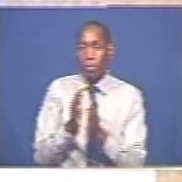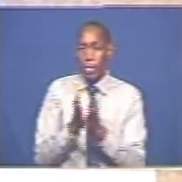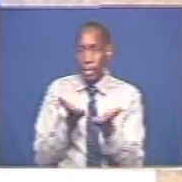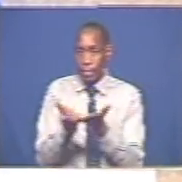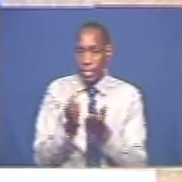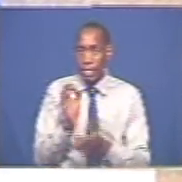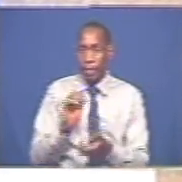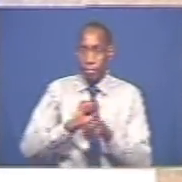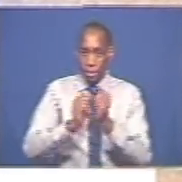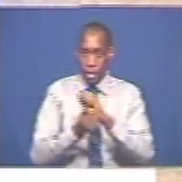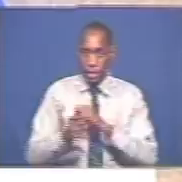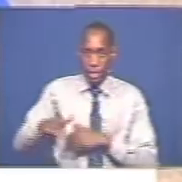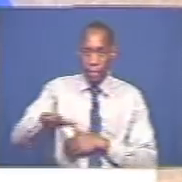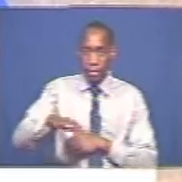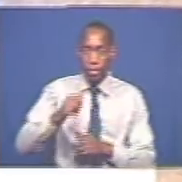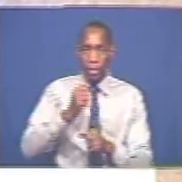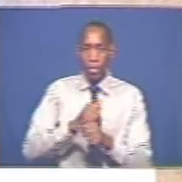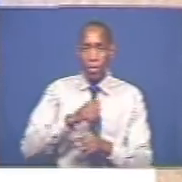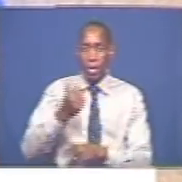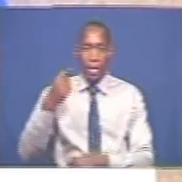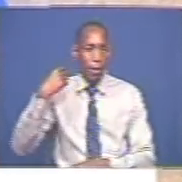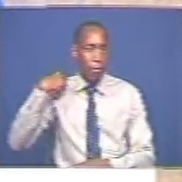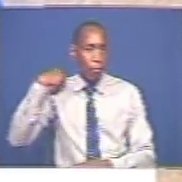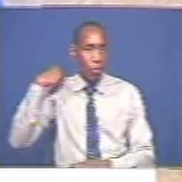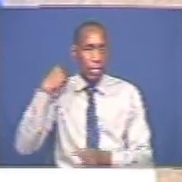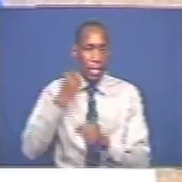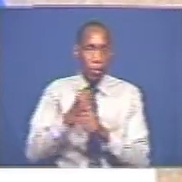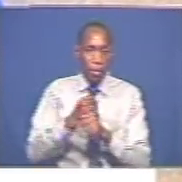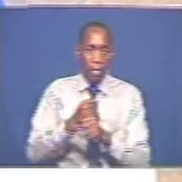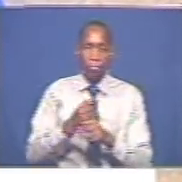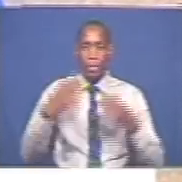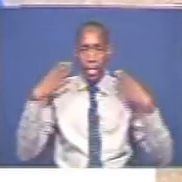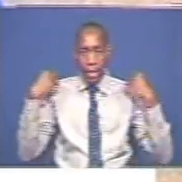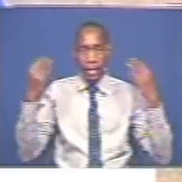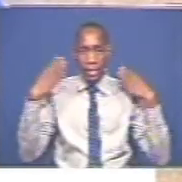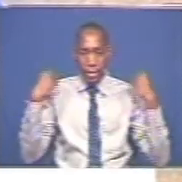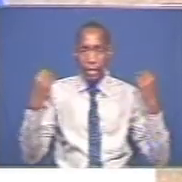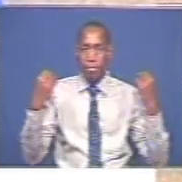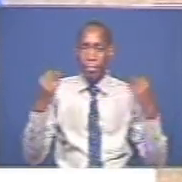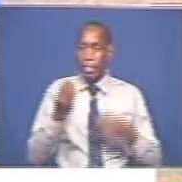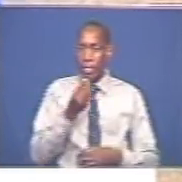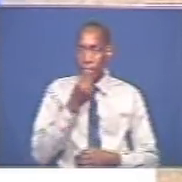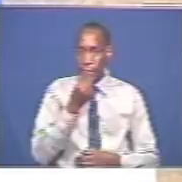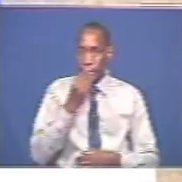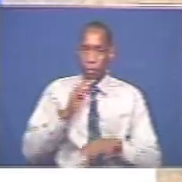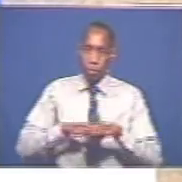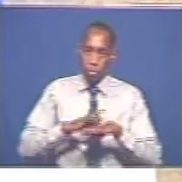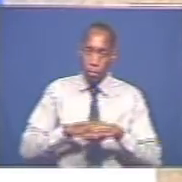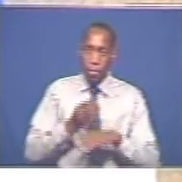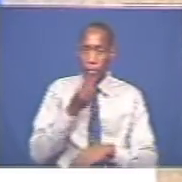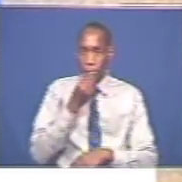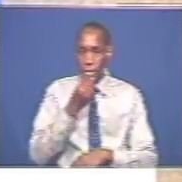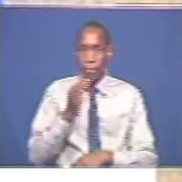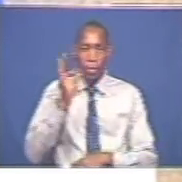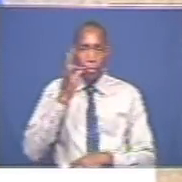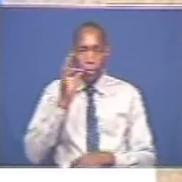can change environment, probably do some volunteer work. Do a lot of exercise, watch your mm-hmm. diet, eat some feel-good kind of foods, a lot of